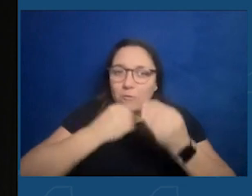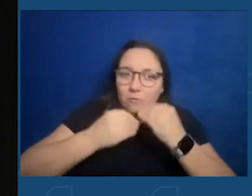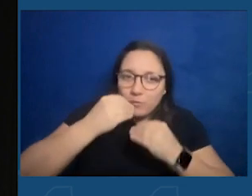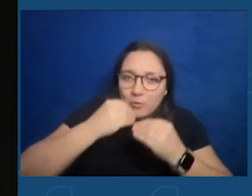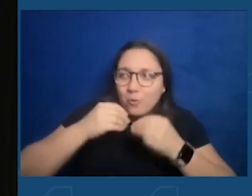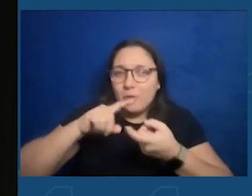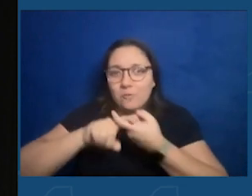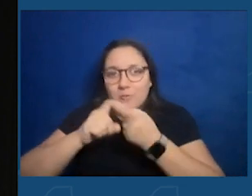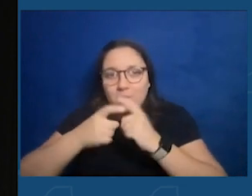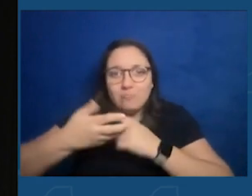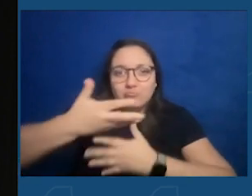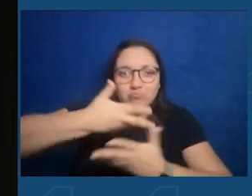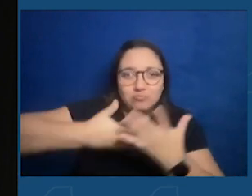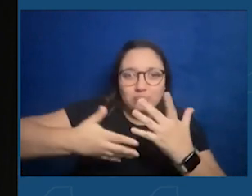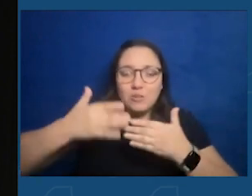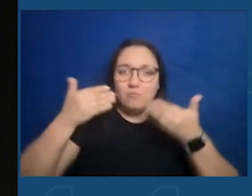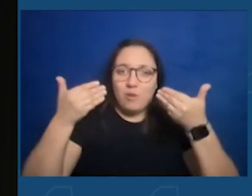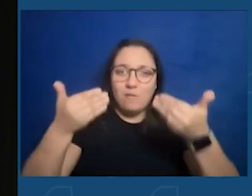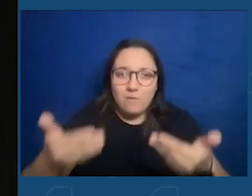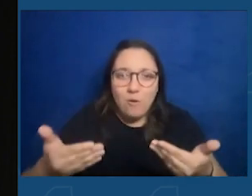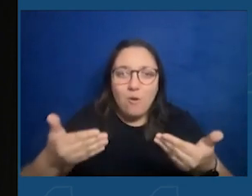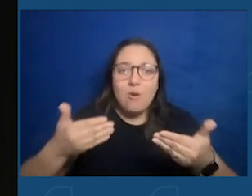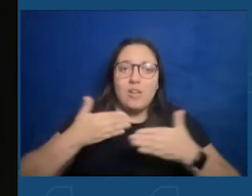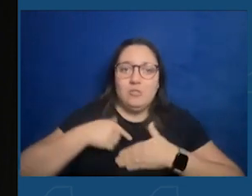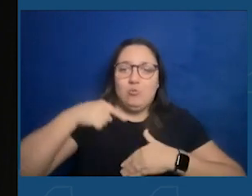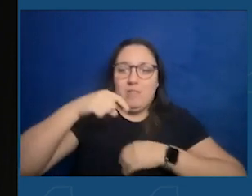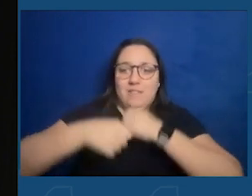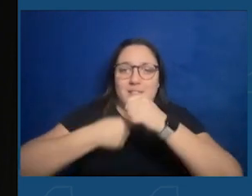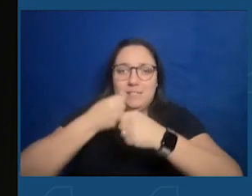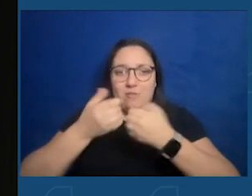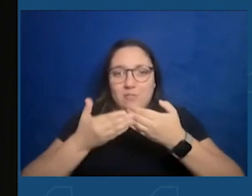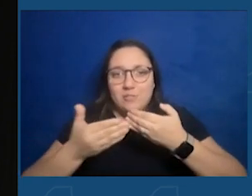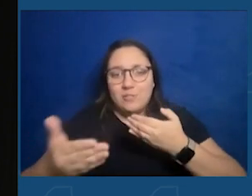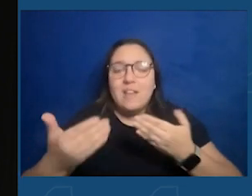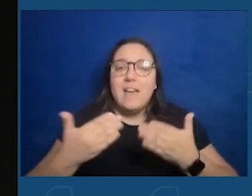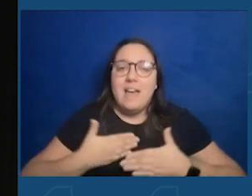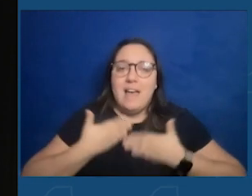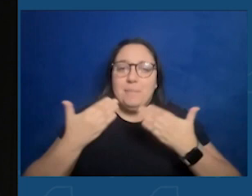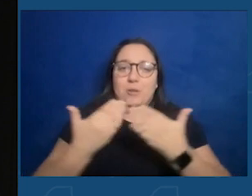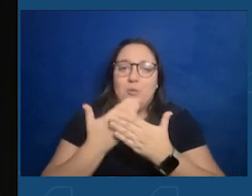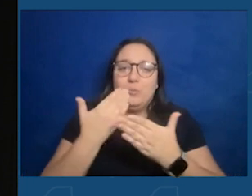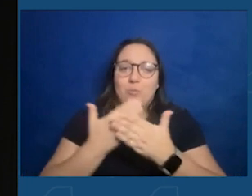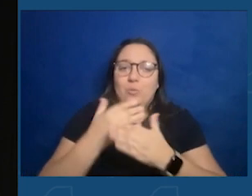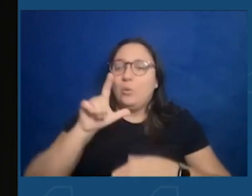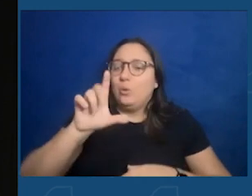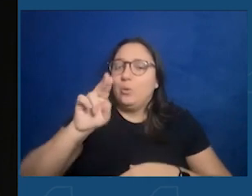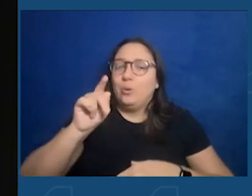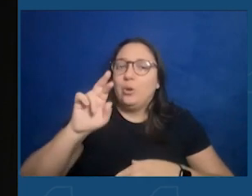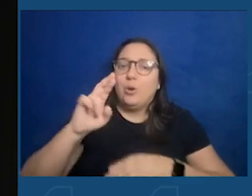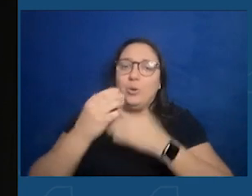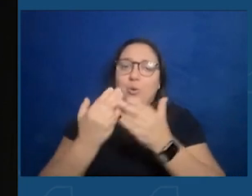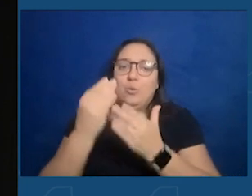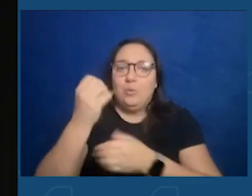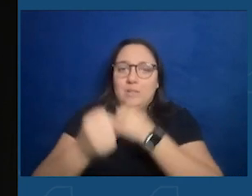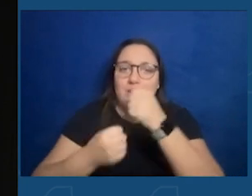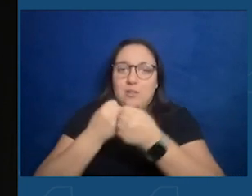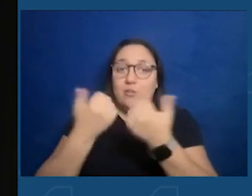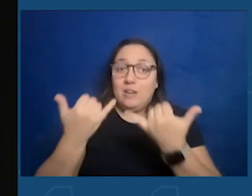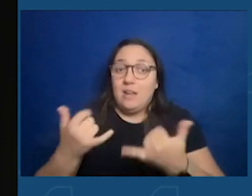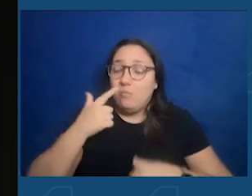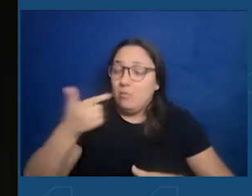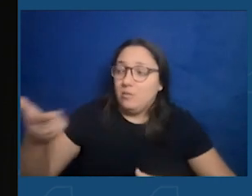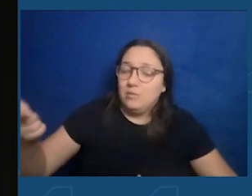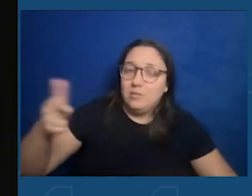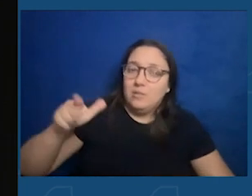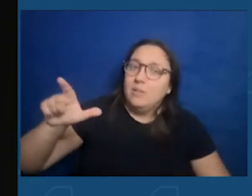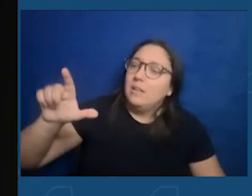And let's go forth and have a spectacular year. Again, happy Lunar New Year to all. And with that, let me bring up our great council member, Sandra